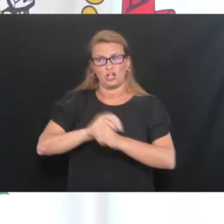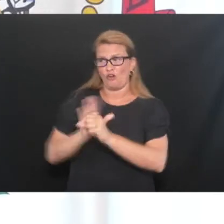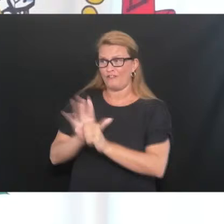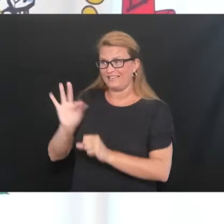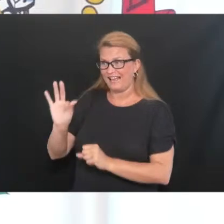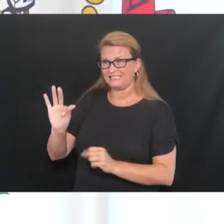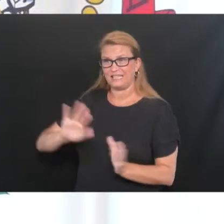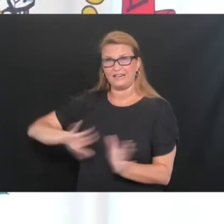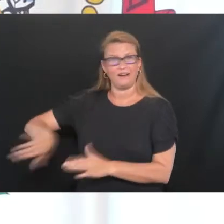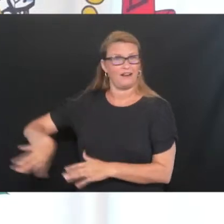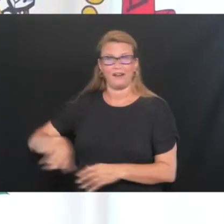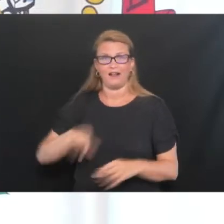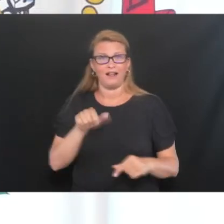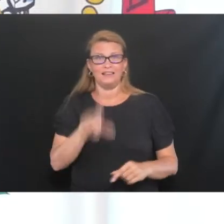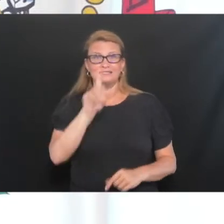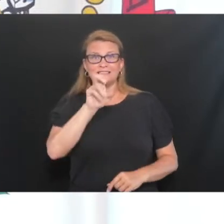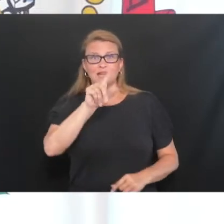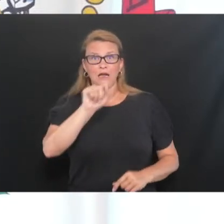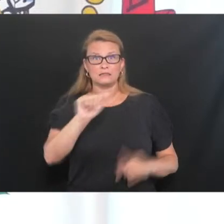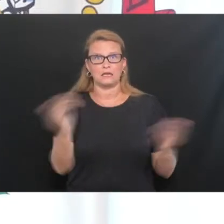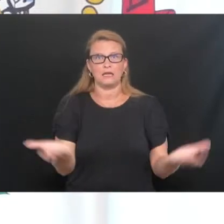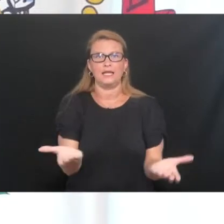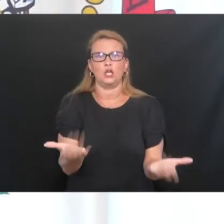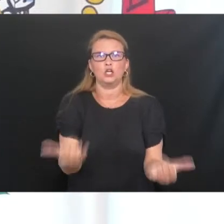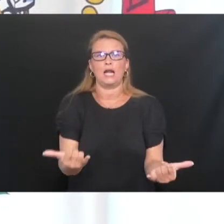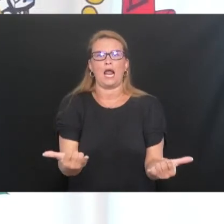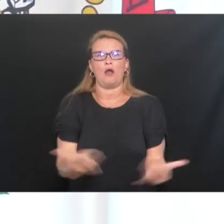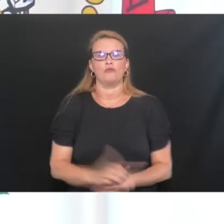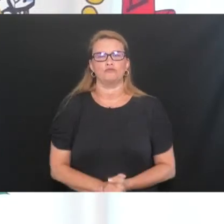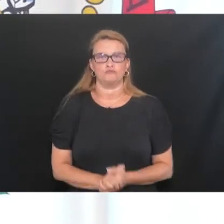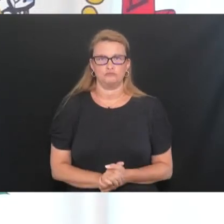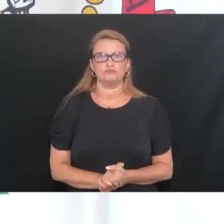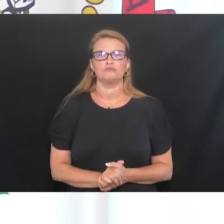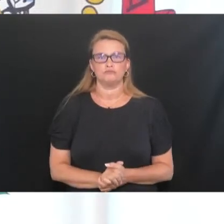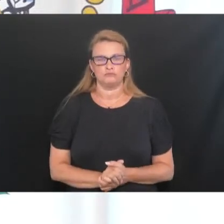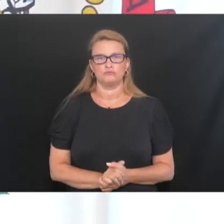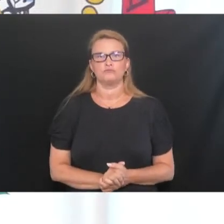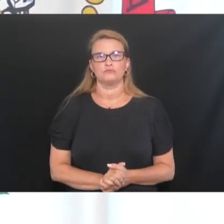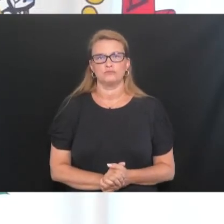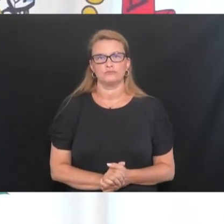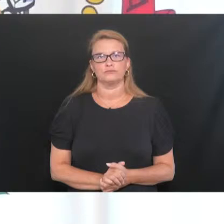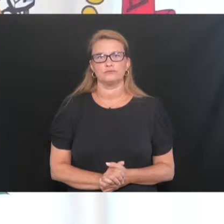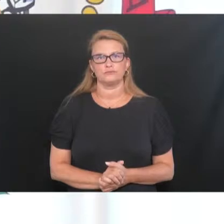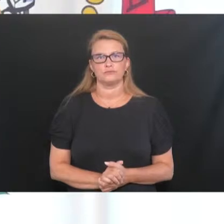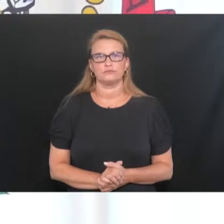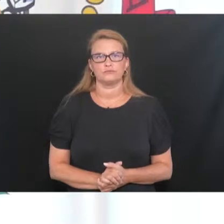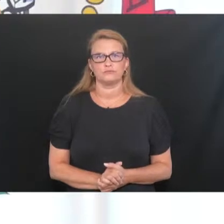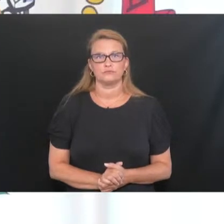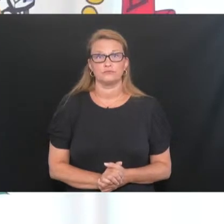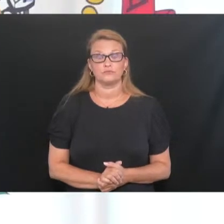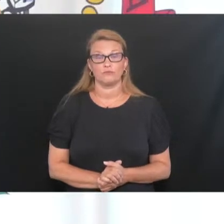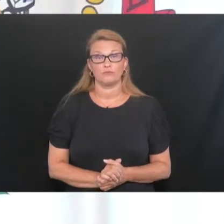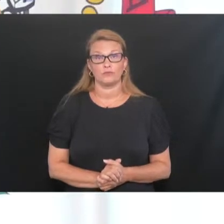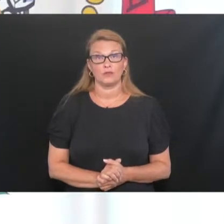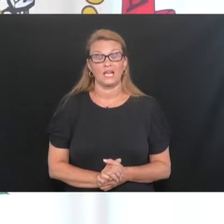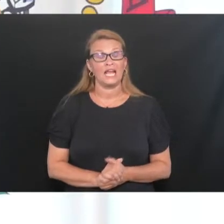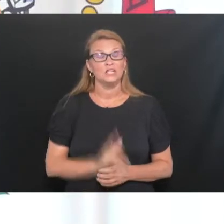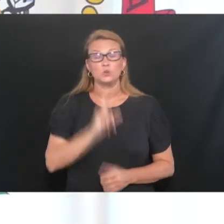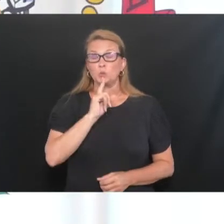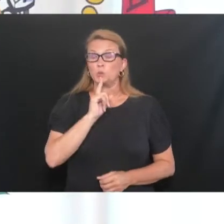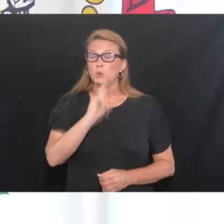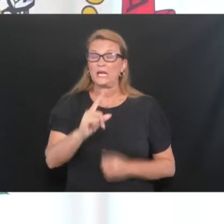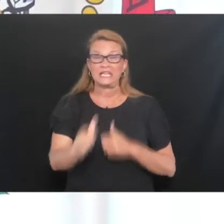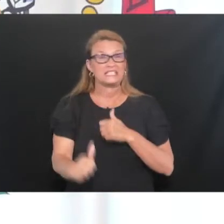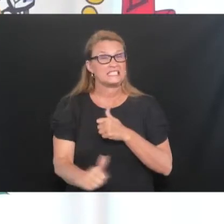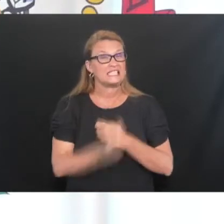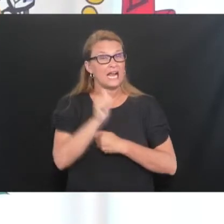And absolutely, it's here. It's here. And it's here, and it can be tremendously dangerous. And